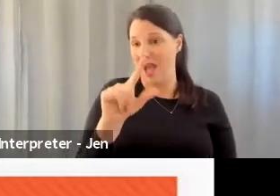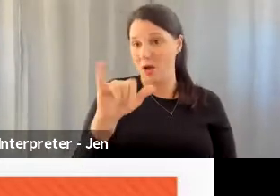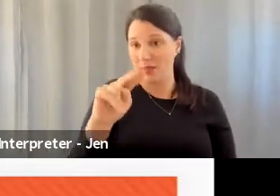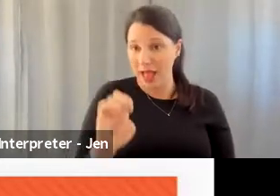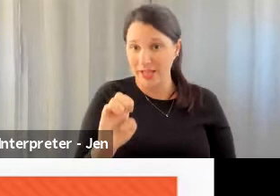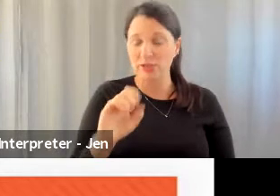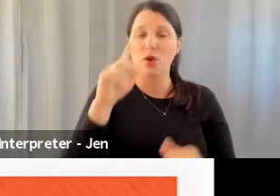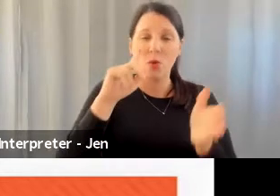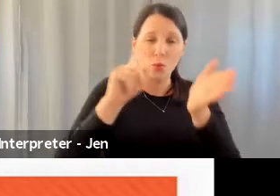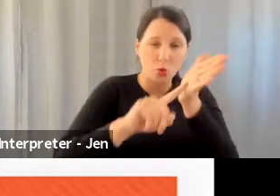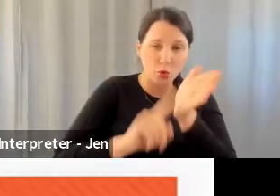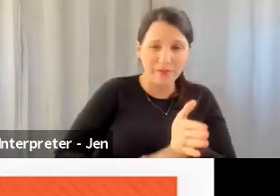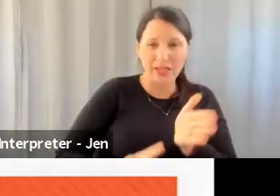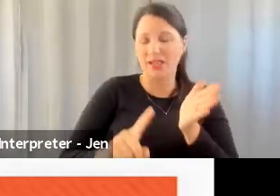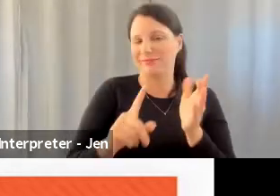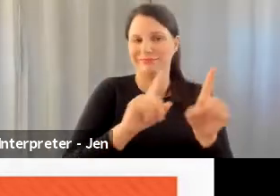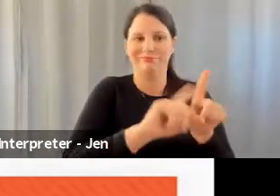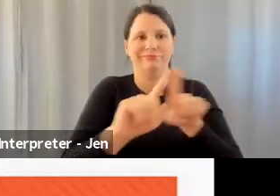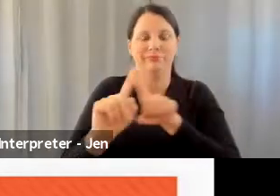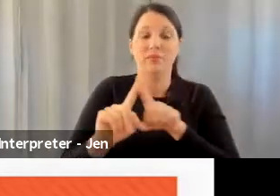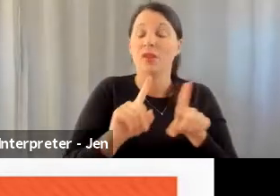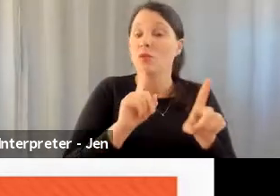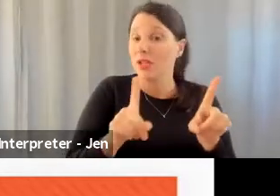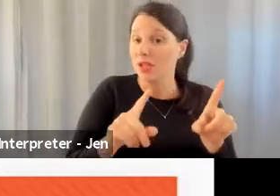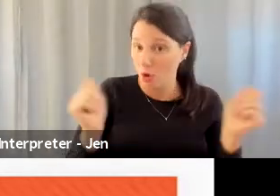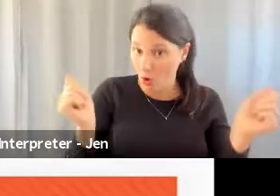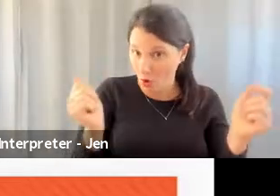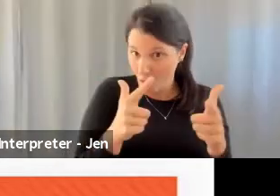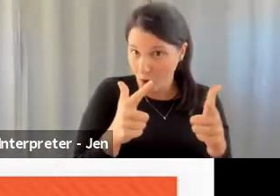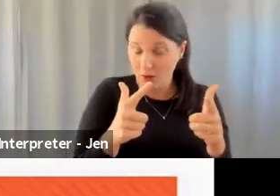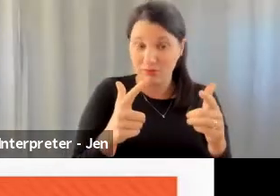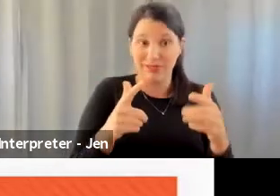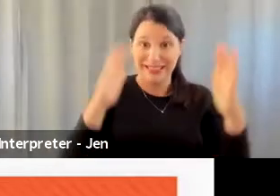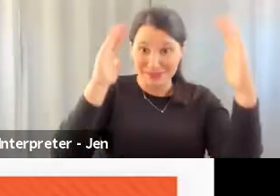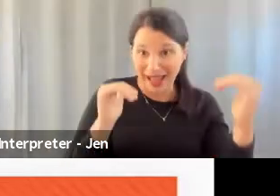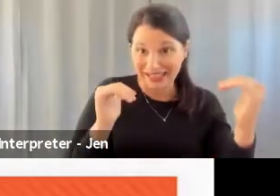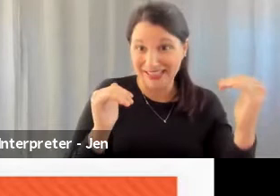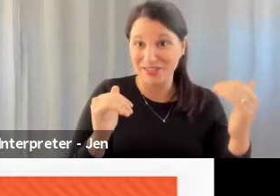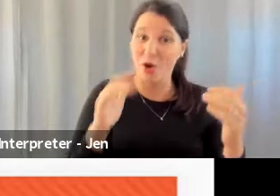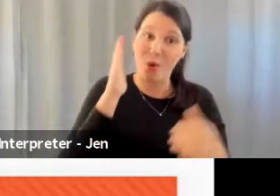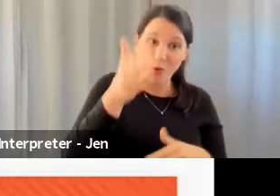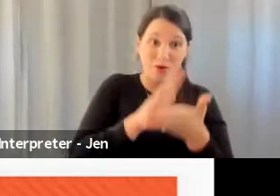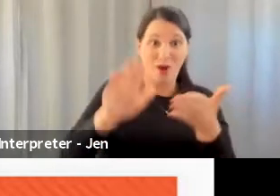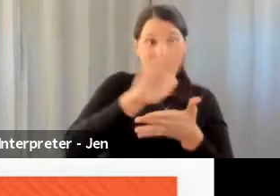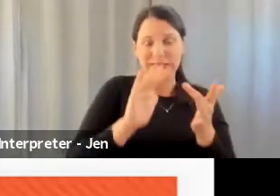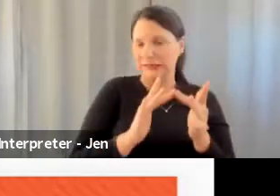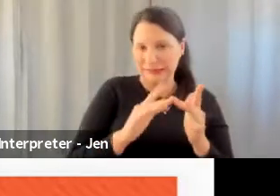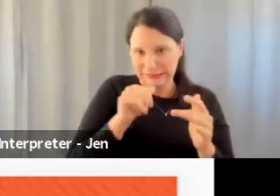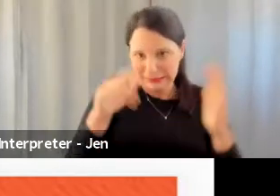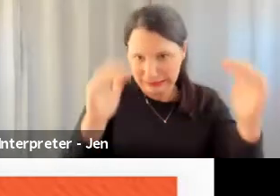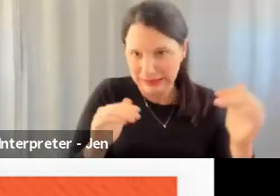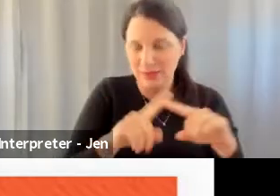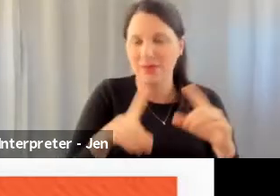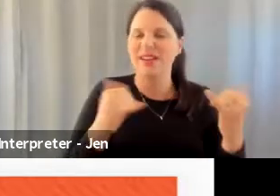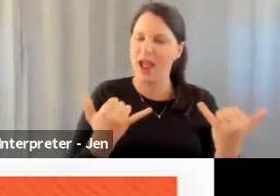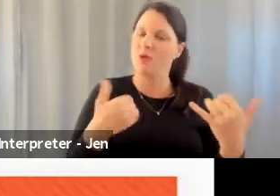through Zoom, and we know it's uncharted territory and not everyone expected to be attending college online, but we're here to alleviate some of the challenges for the upcoming semester.